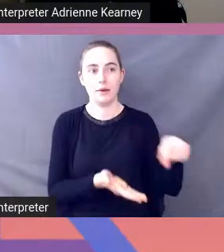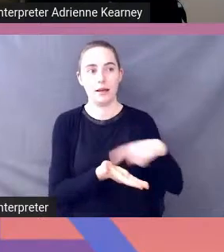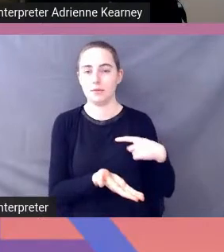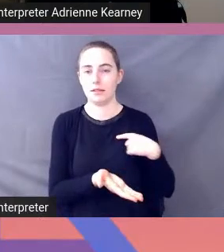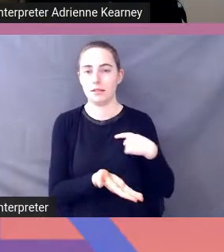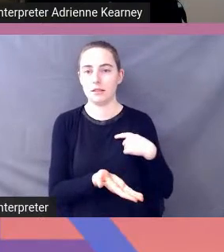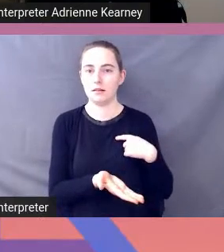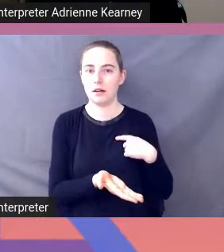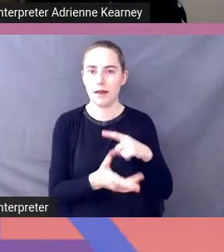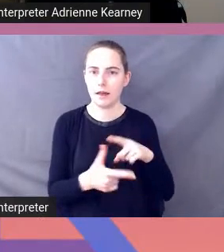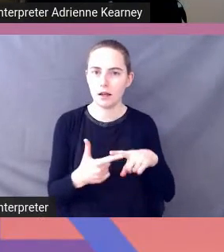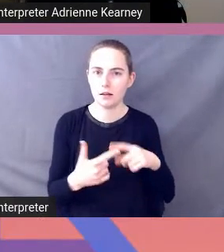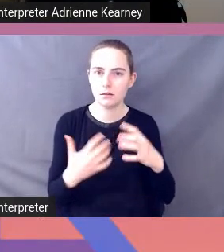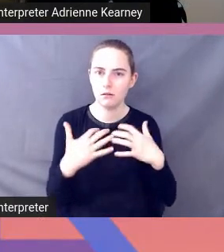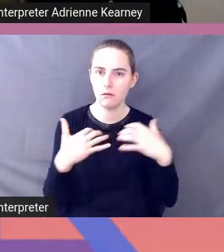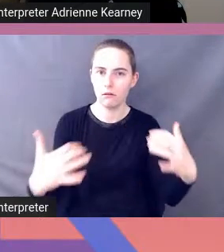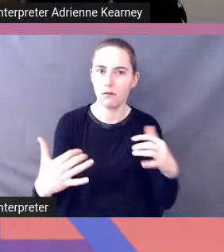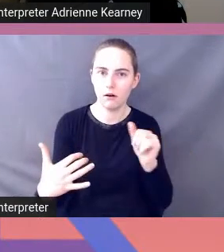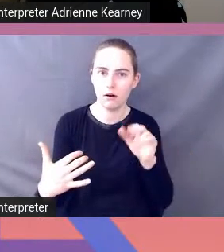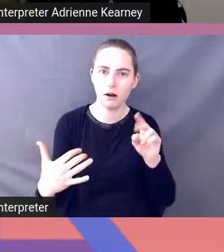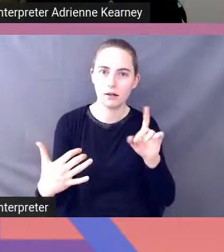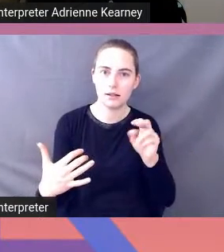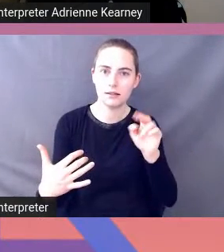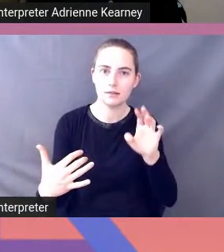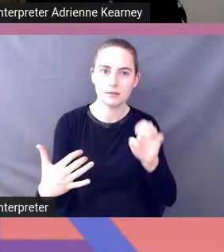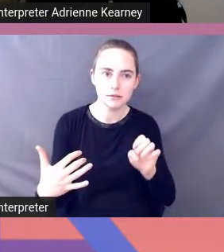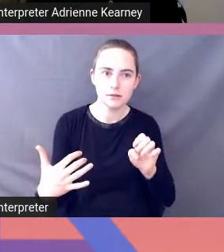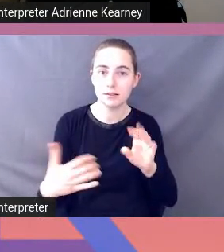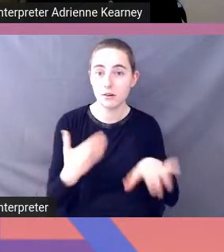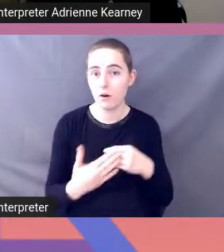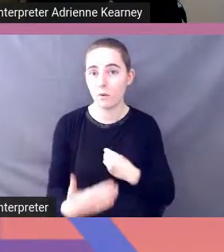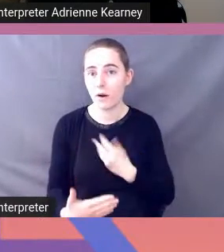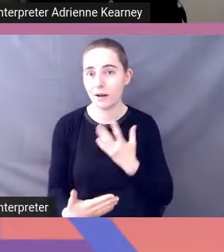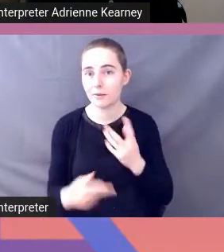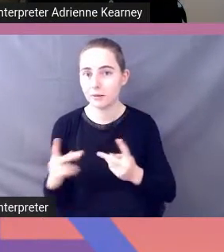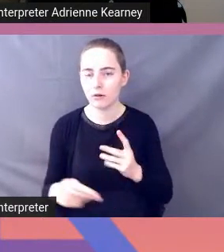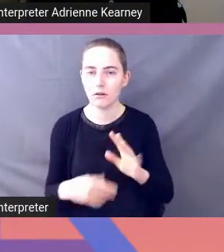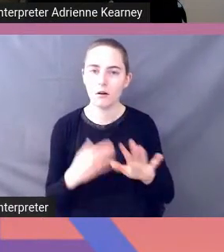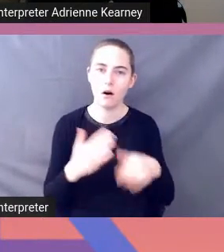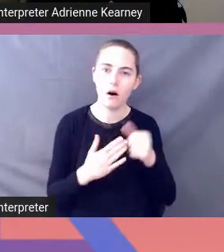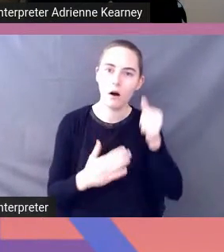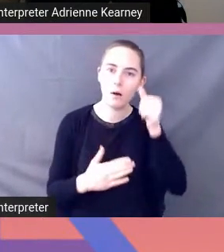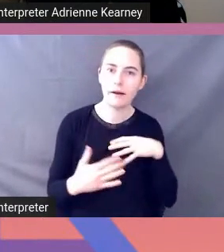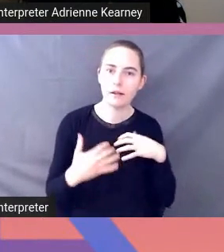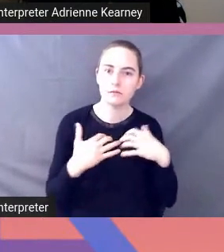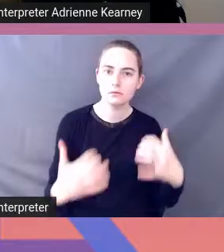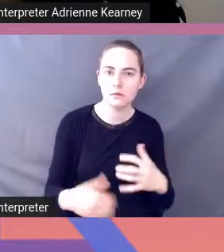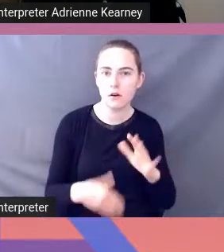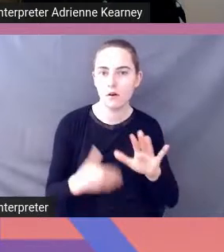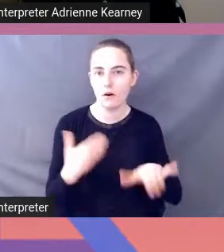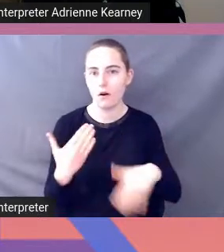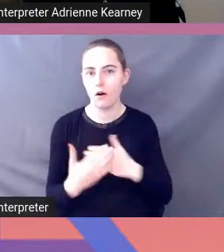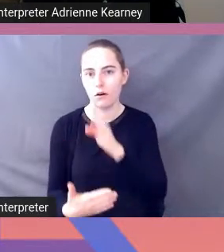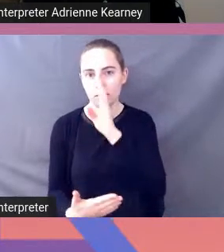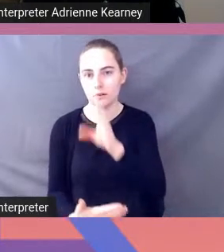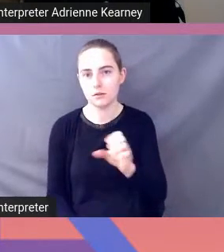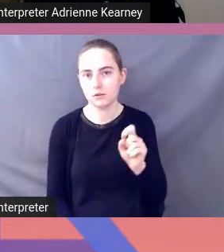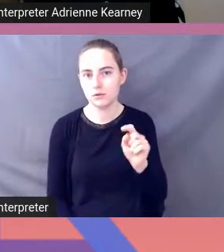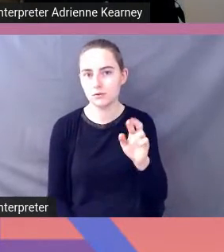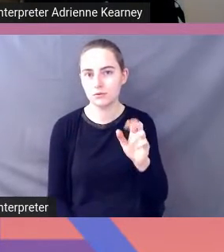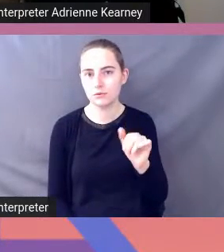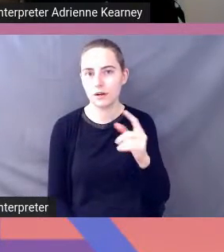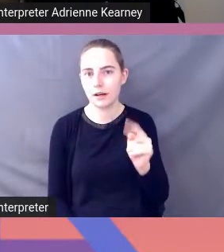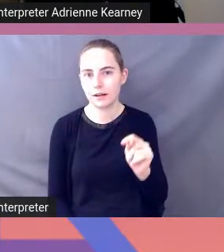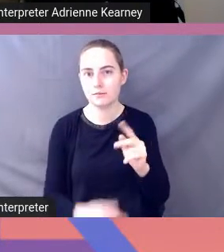all white people or all men or all straight people. I'm well, that's not really what I wanted or what I needed, because my work is